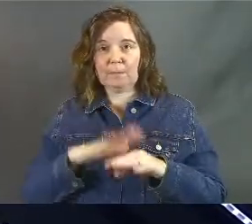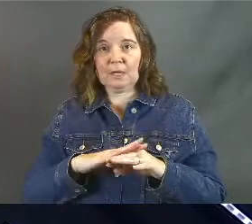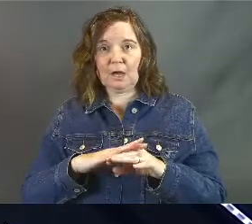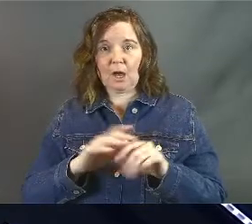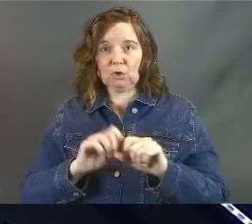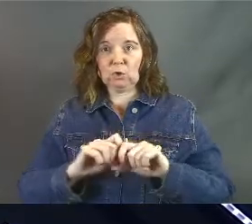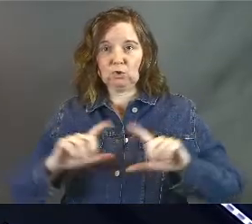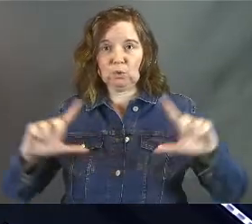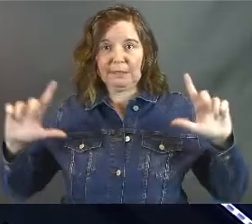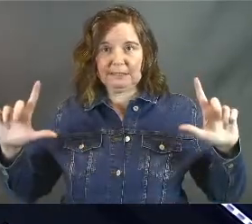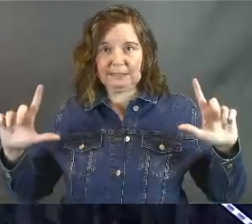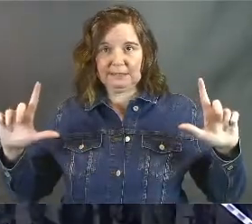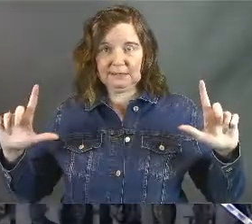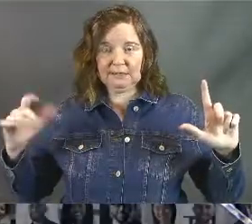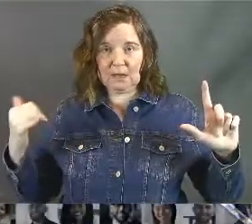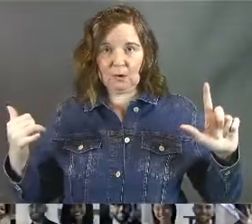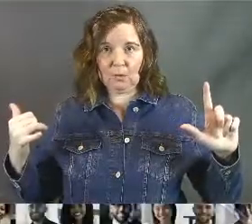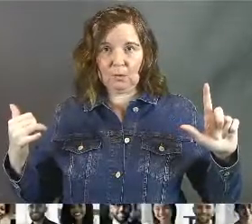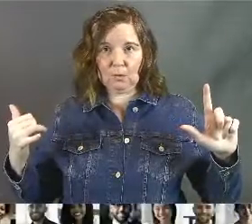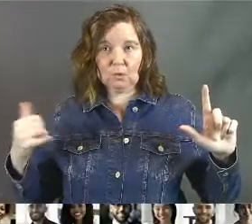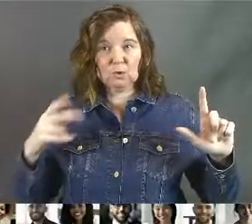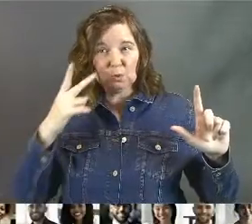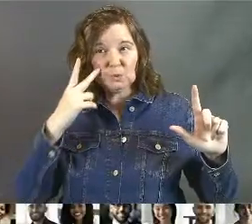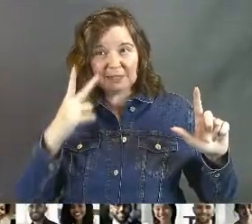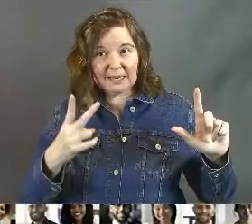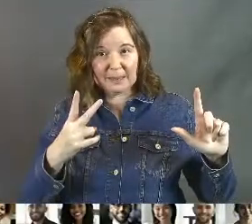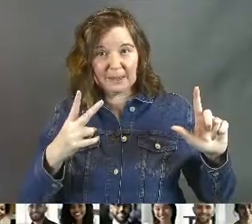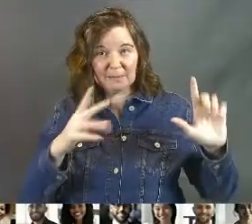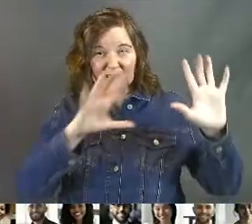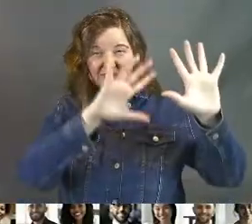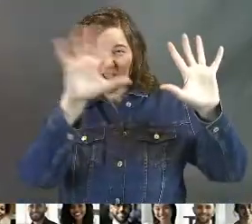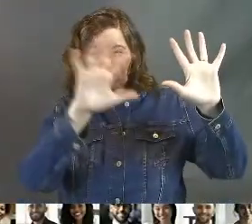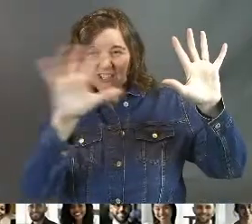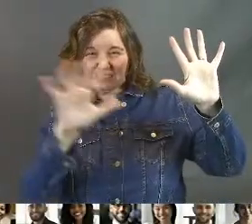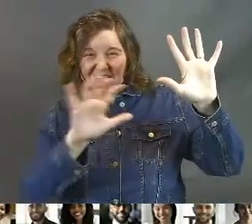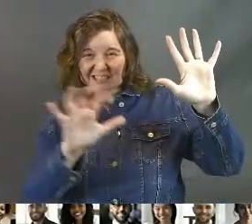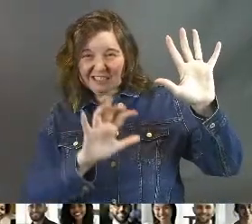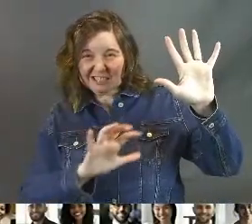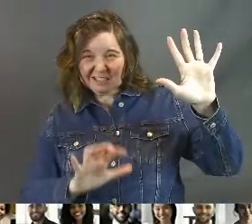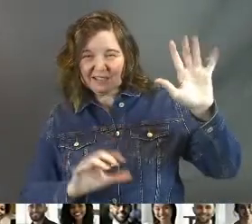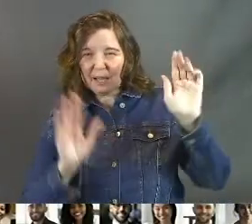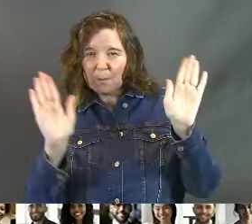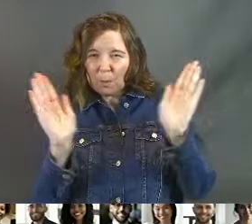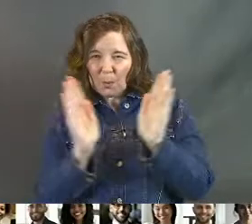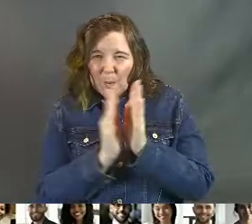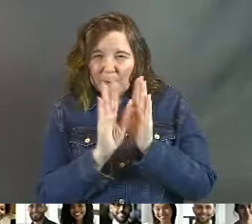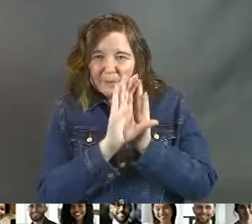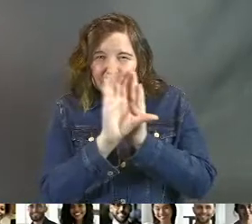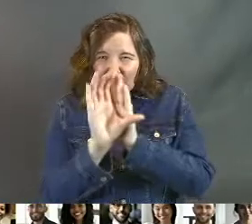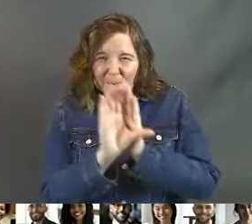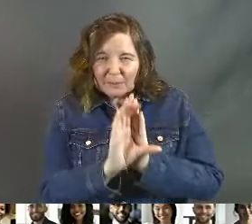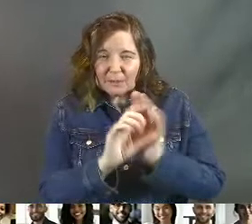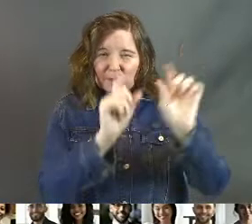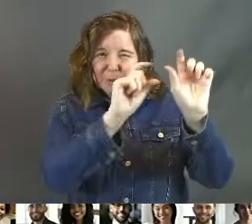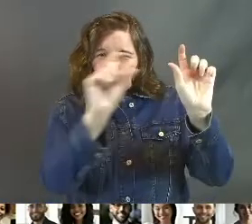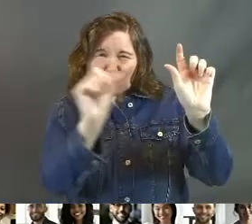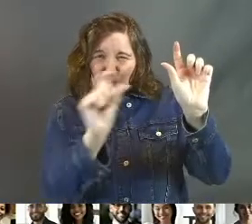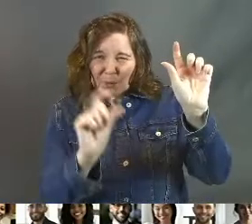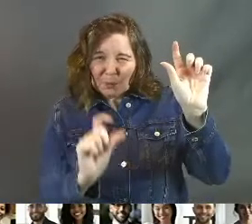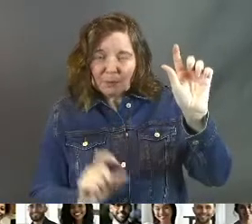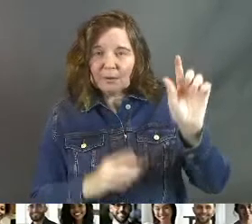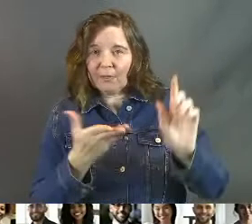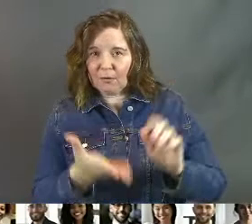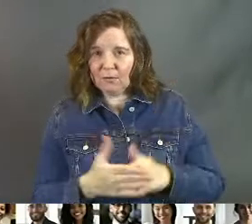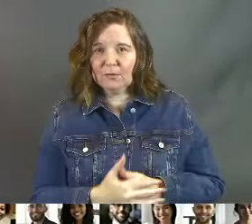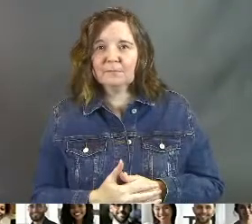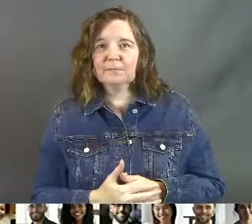your screens right now. Do you see them all? It's a small world after all, right? There's a whole lot of people